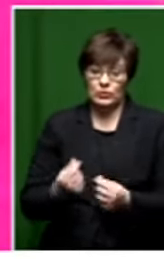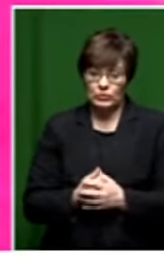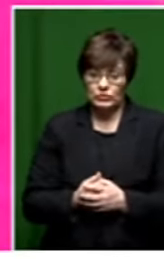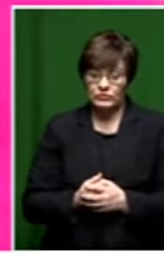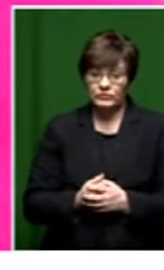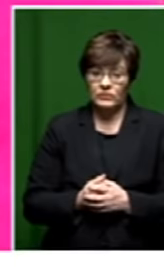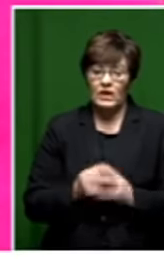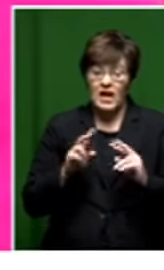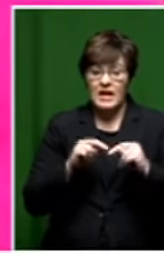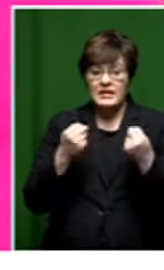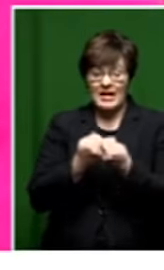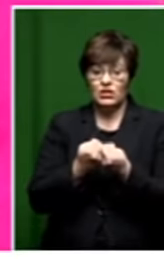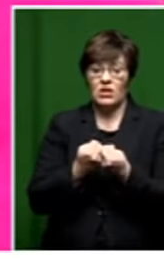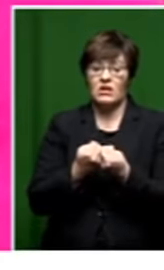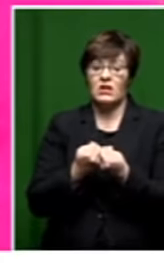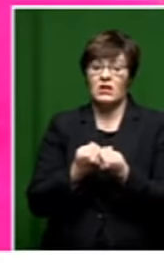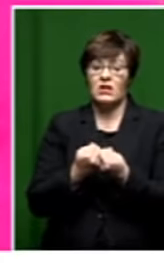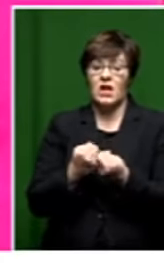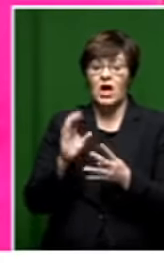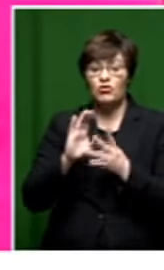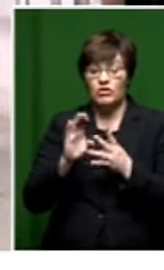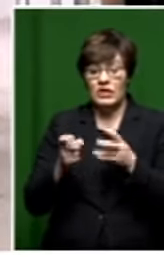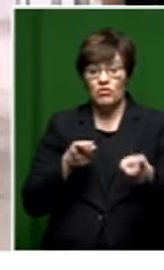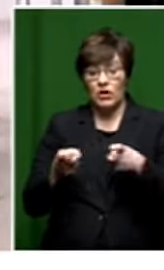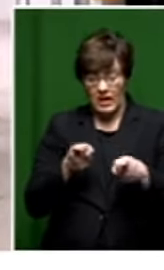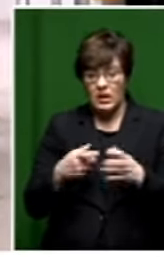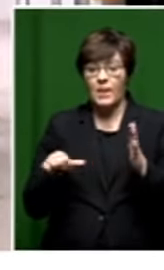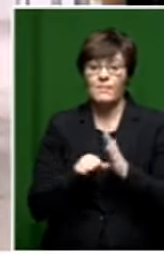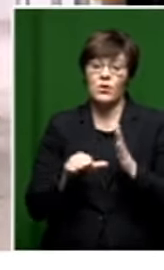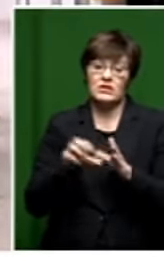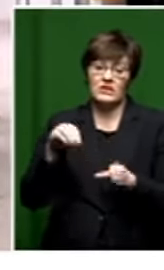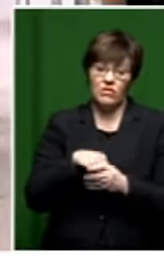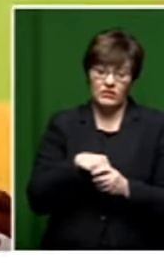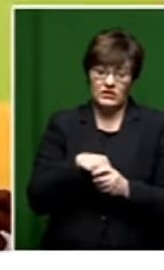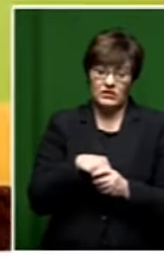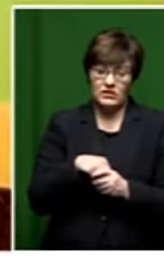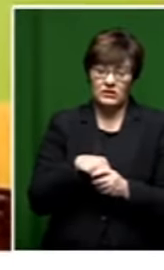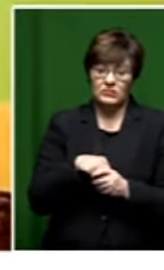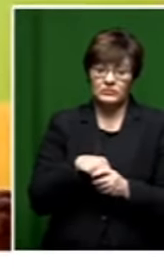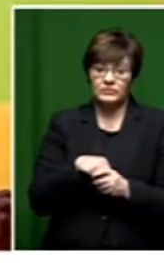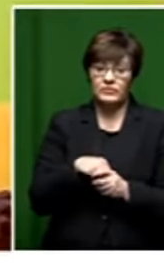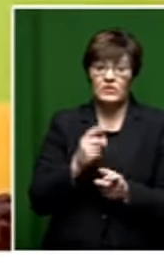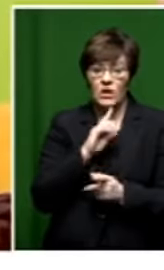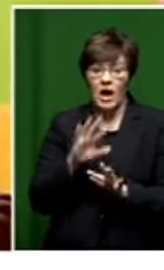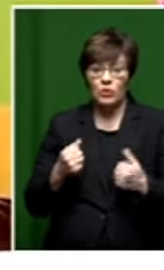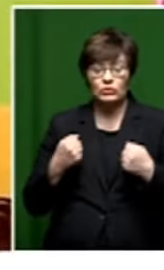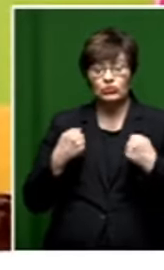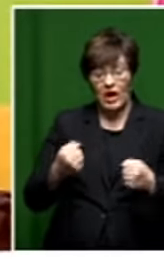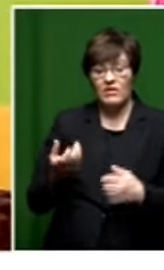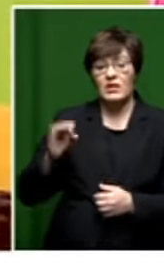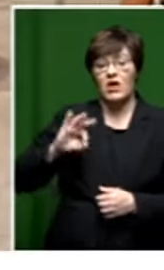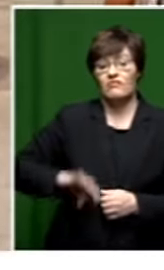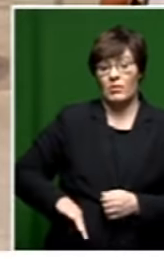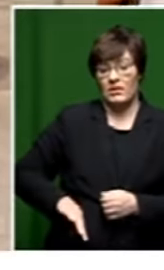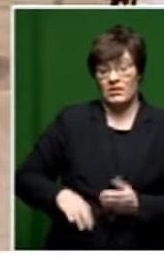know that the national credit regulation is quite a key and plays a pivotal role in driving the affordability